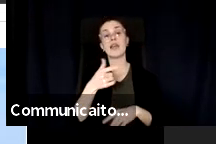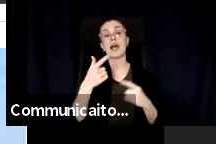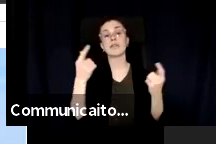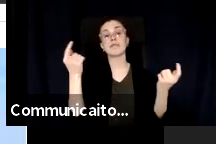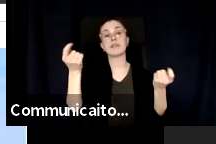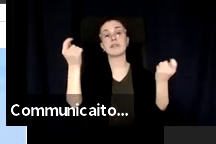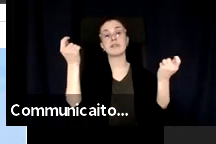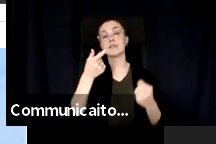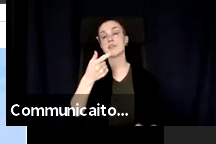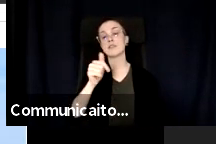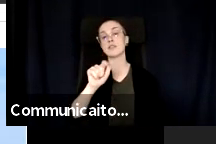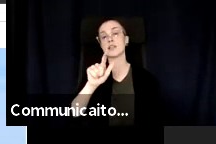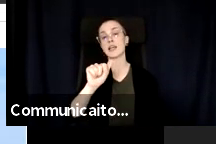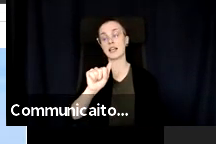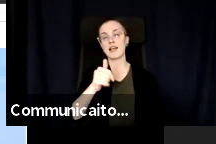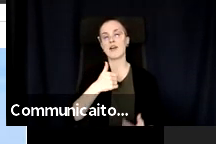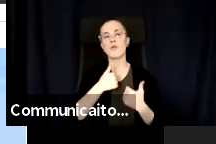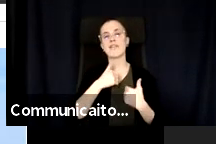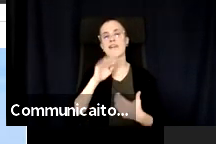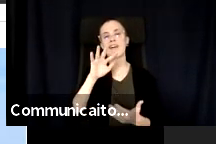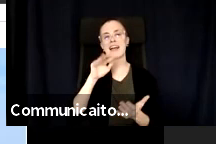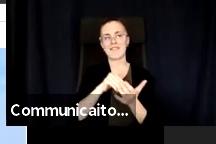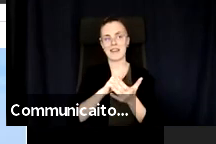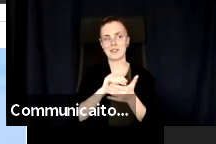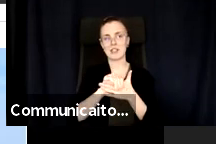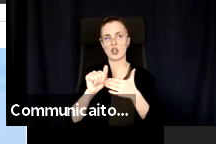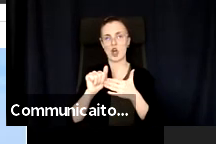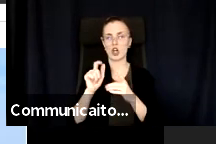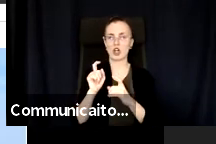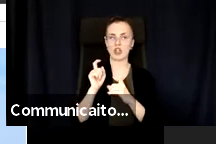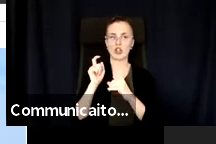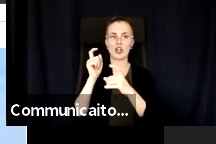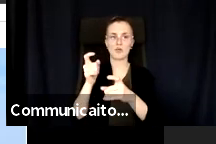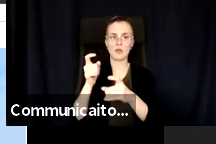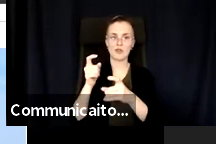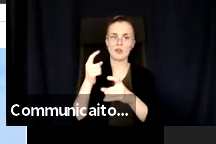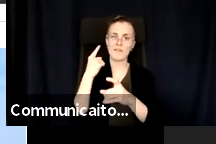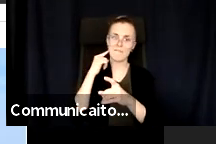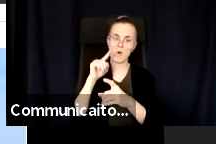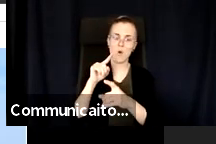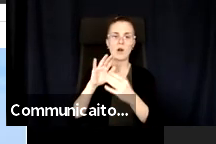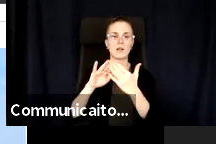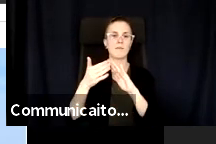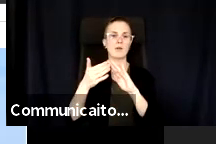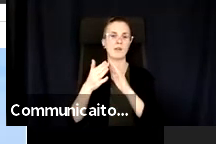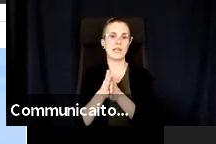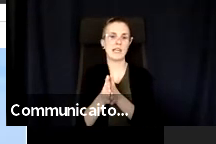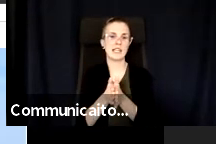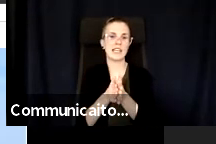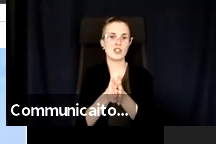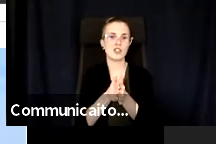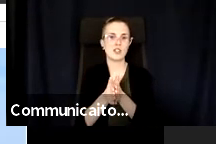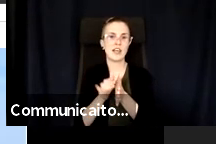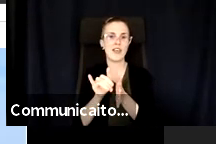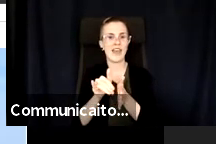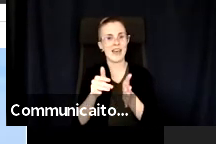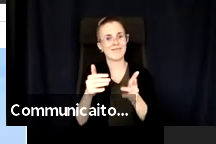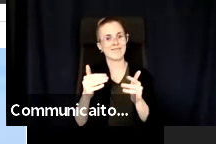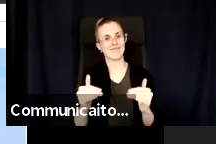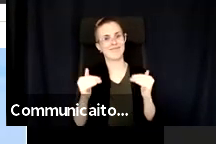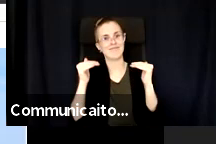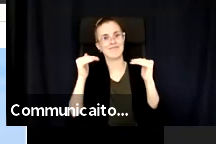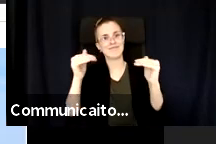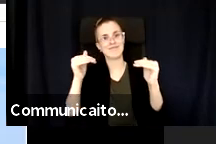presents a $5,000 contribution towards community initiatives that advance the spirit of independence,